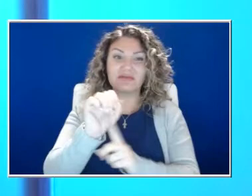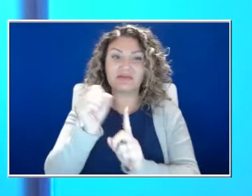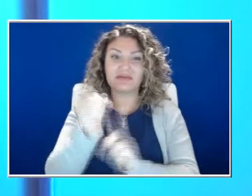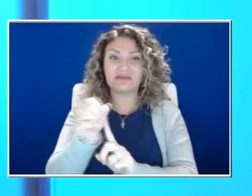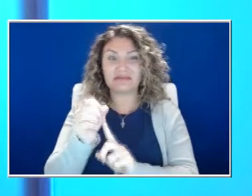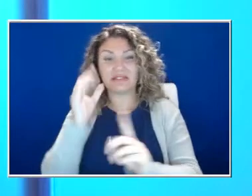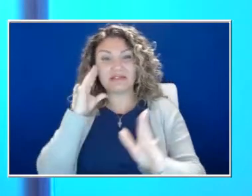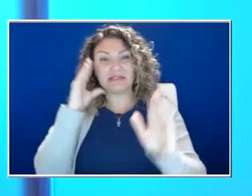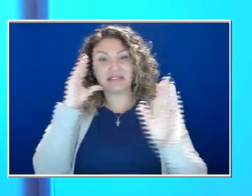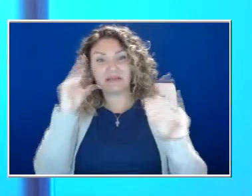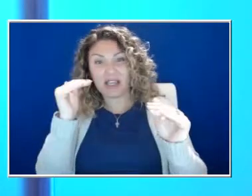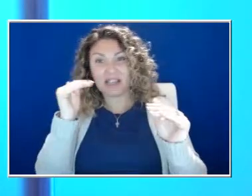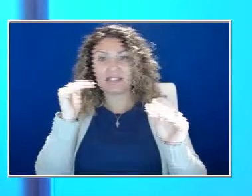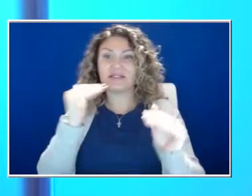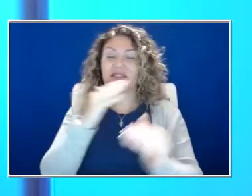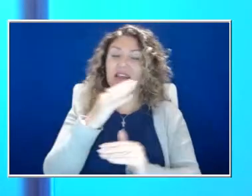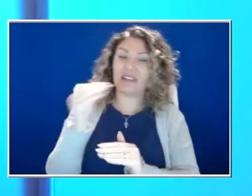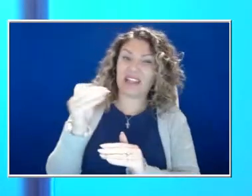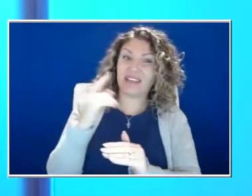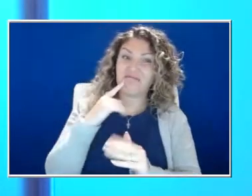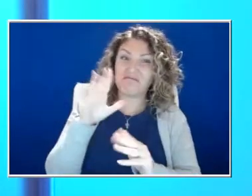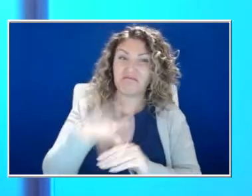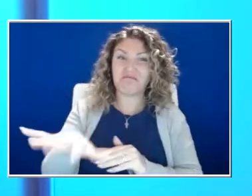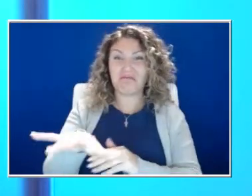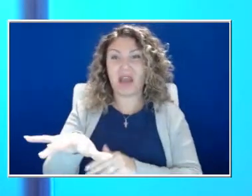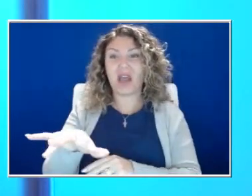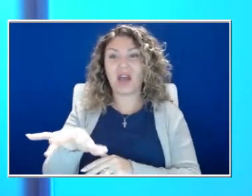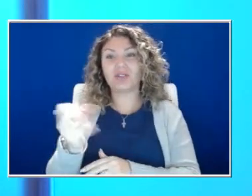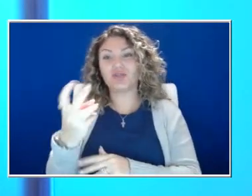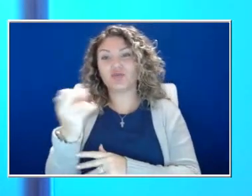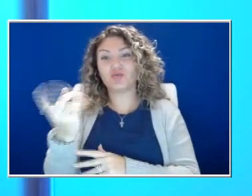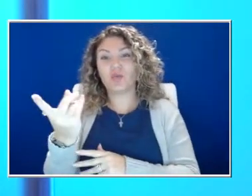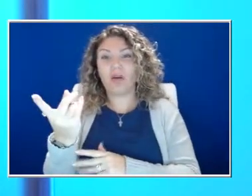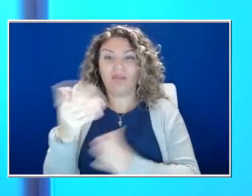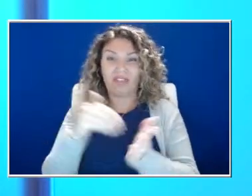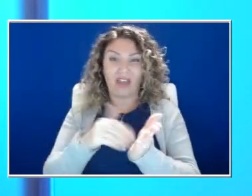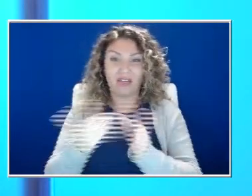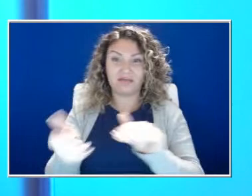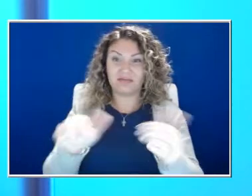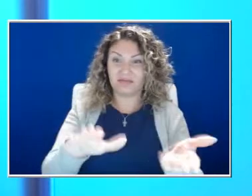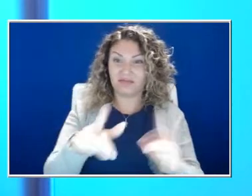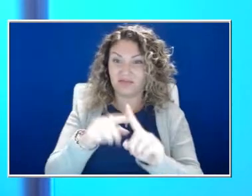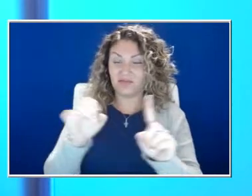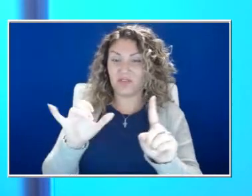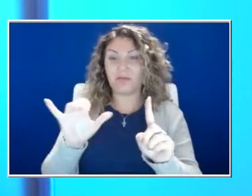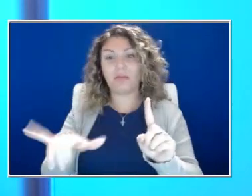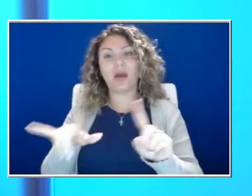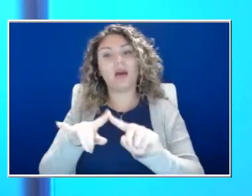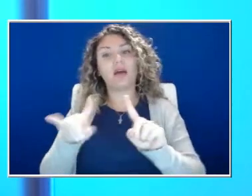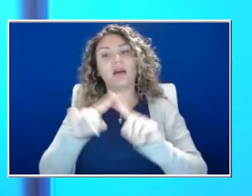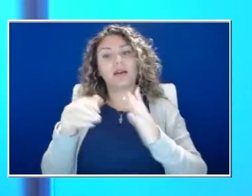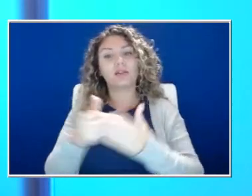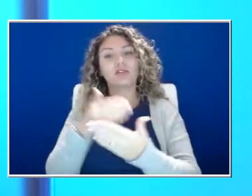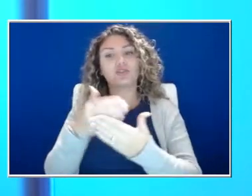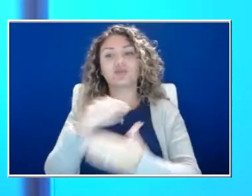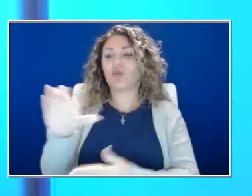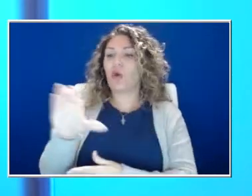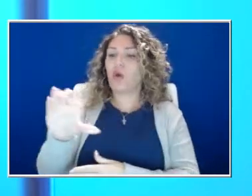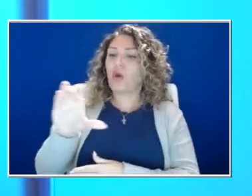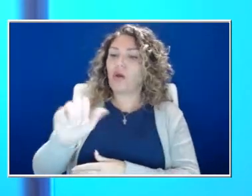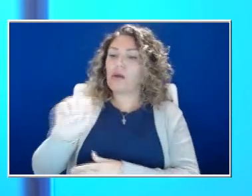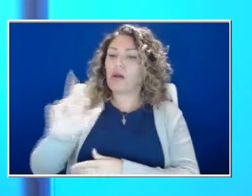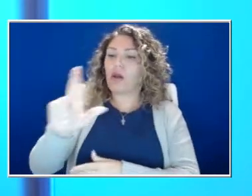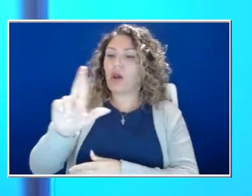12,000 dying from this rare cancer. Now, the latest FDA-approved CAR-T therapy called CARVYKTI will